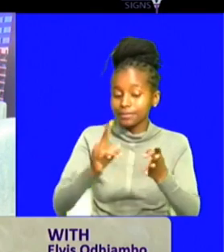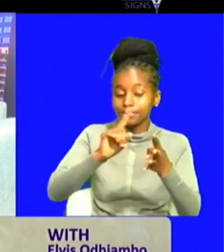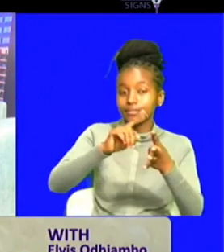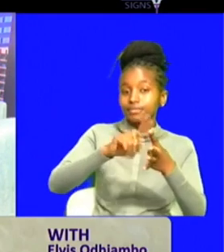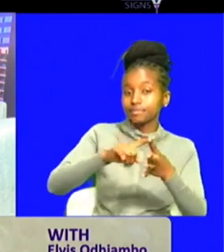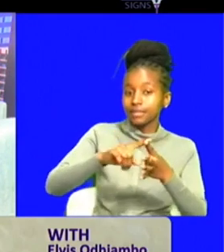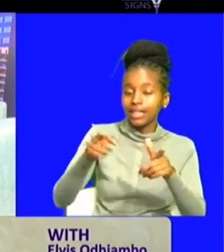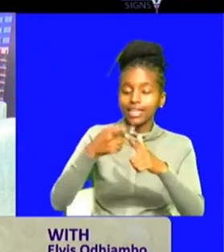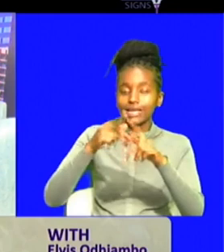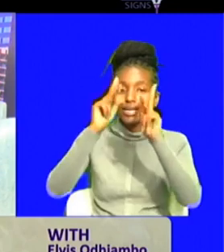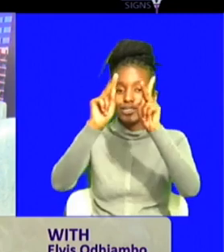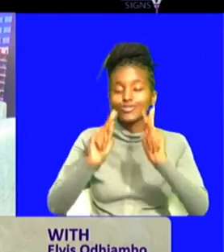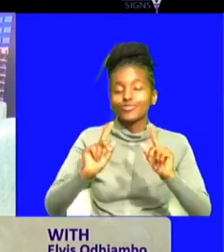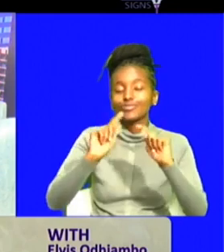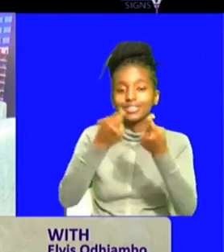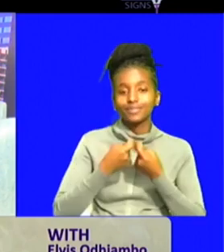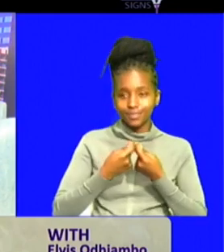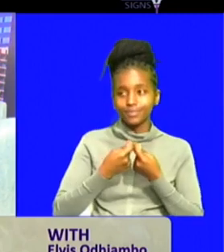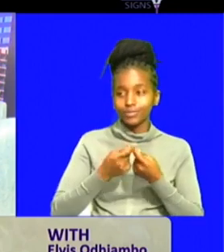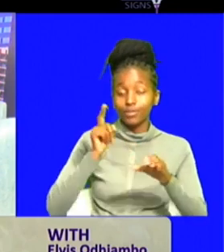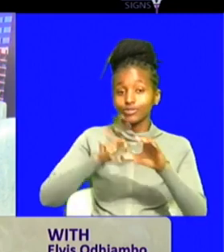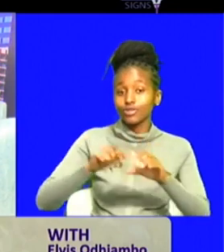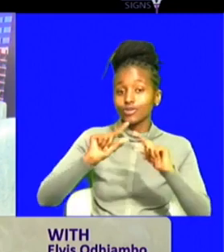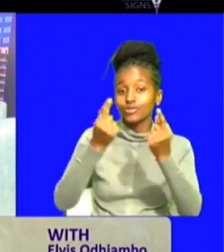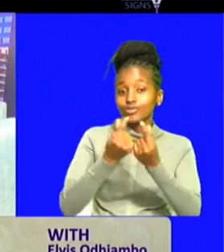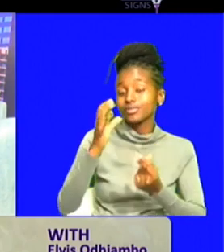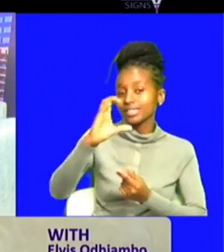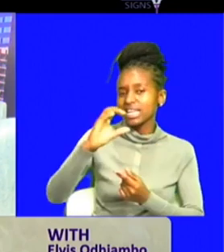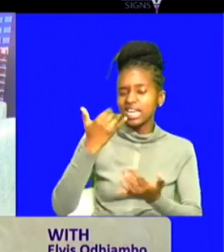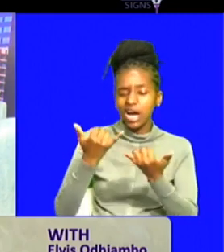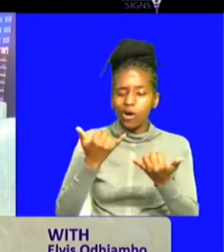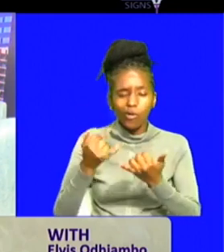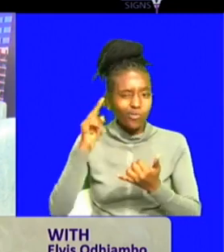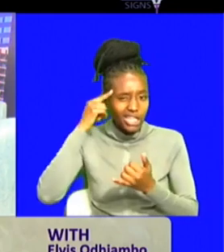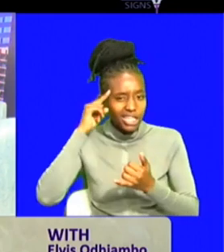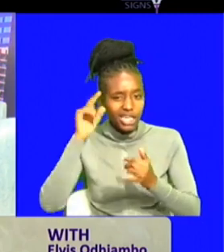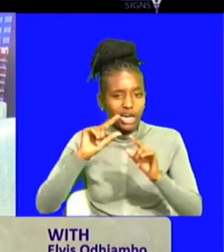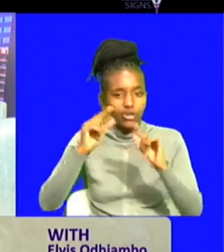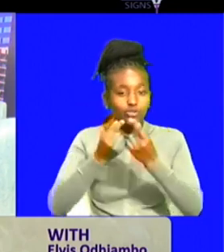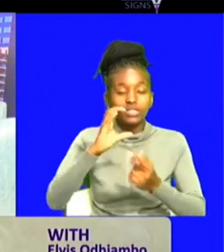Then we have Team Kisumu as well joining the bandwagon. Group C unaona atadominate